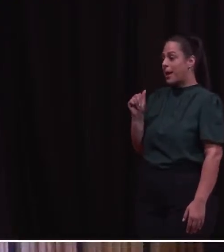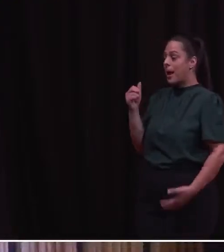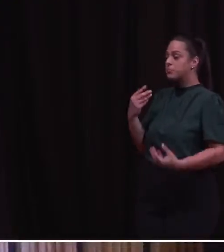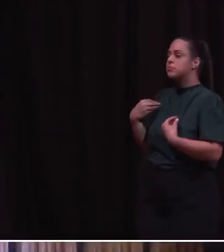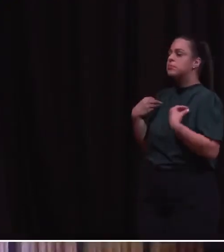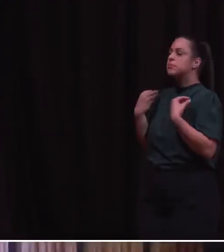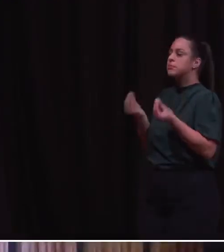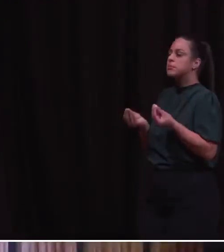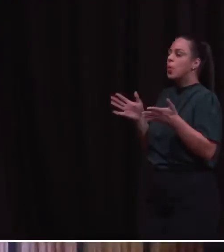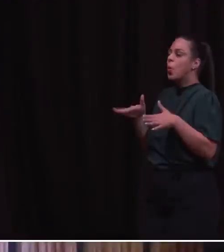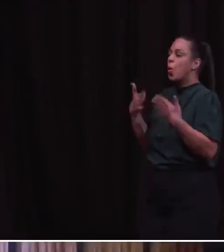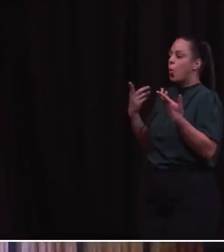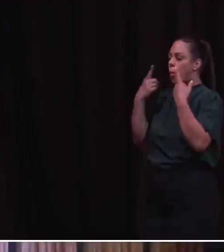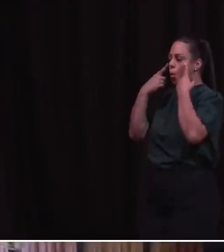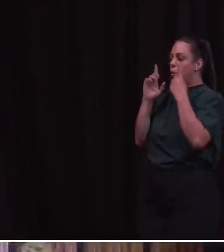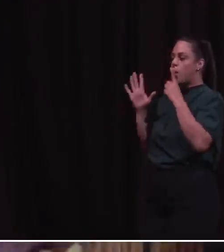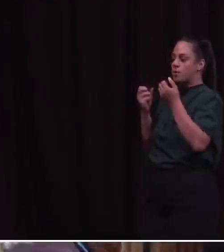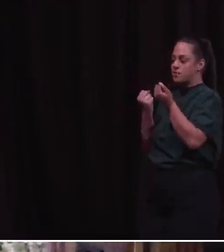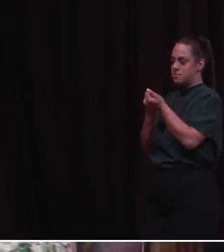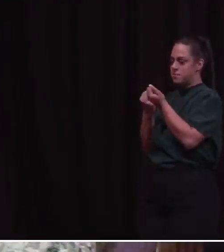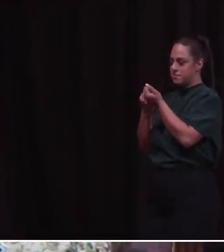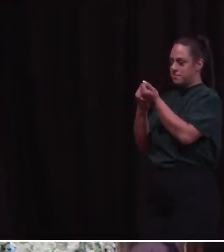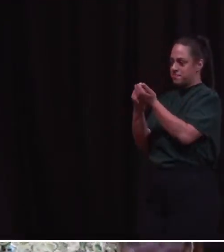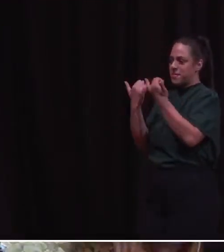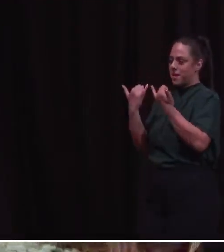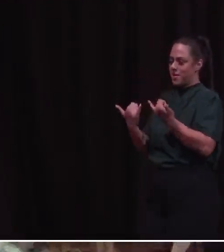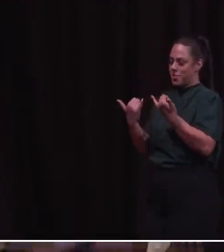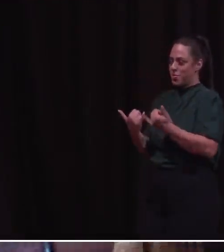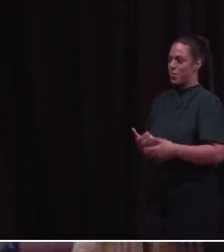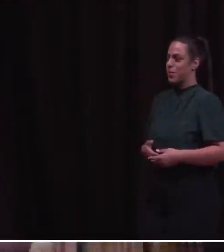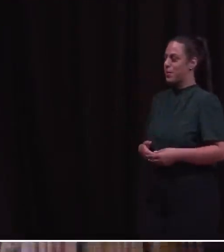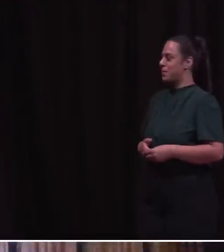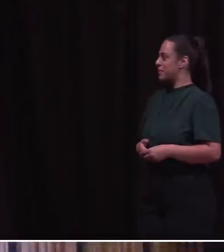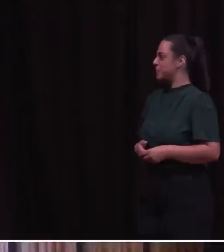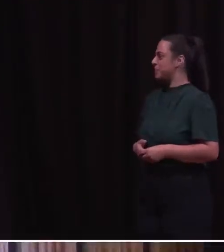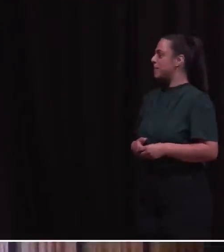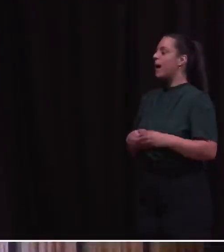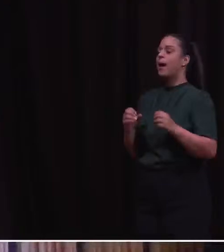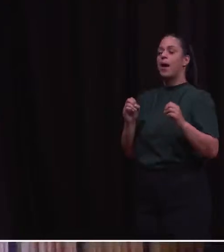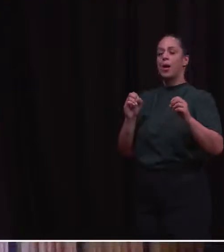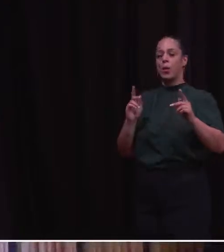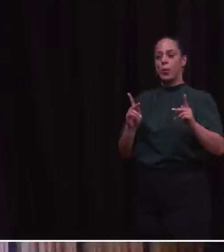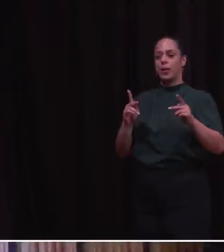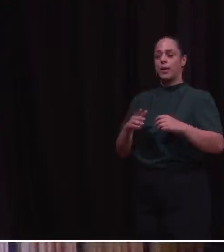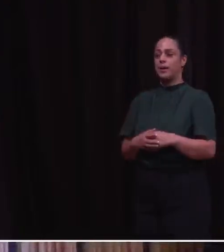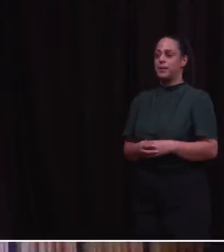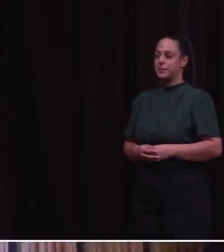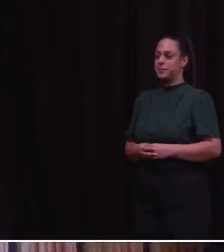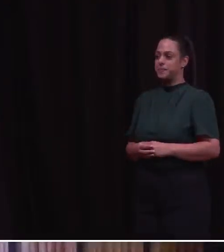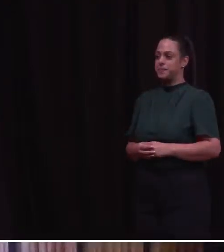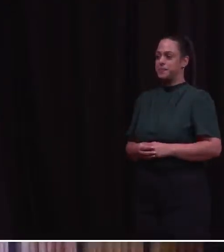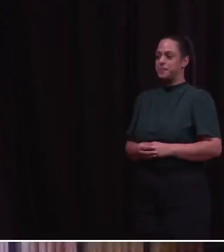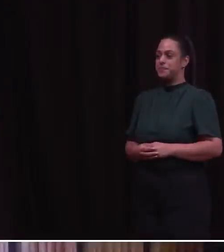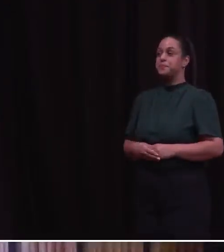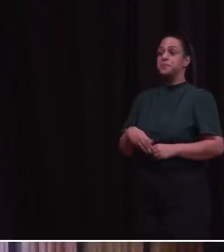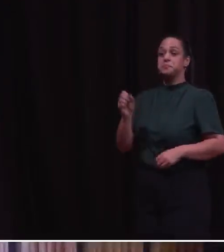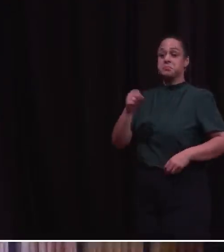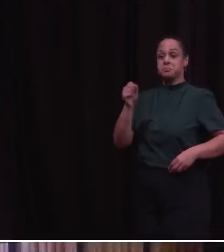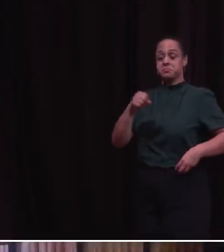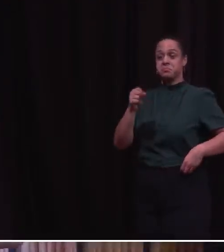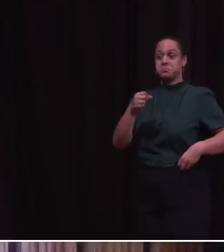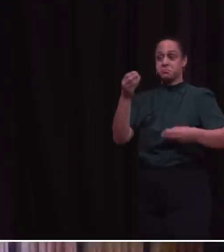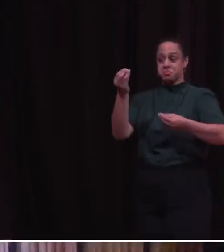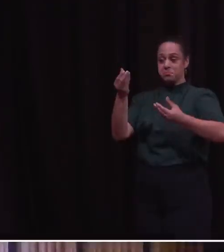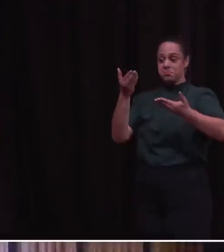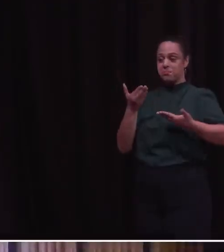work? What did it do to my work? Oh. I got a Fulbright. I hope I'm